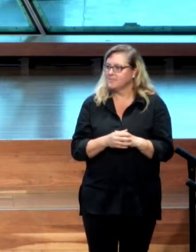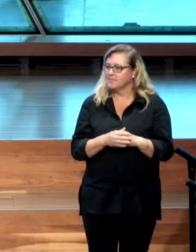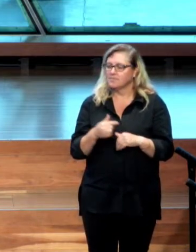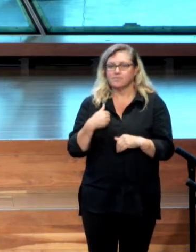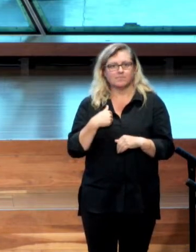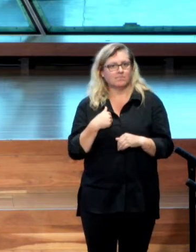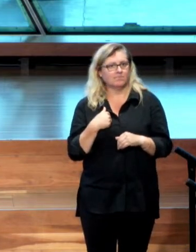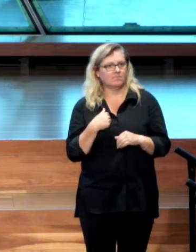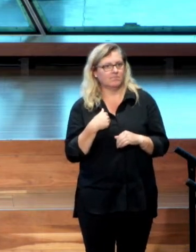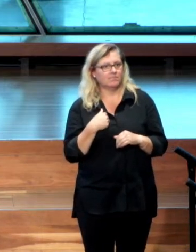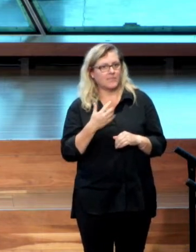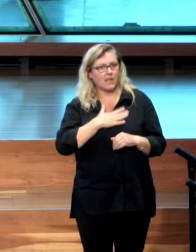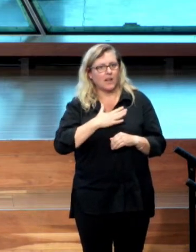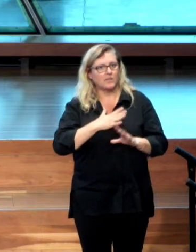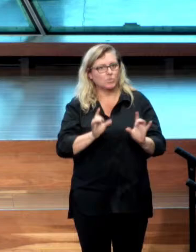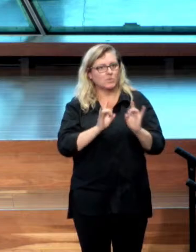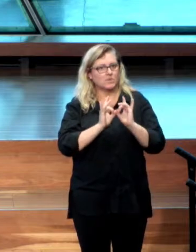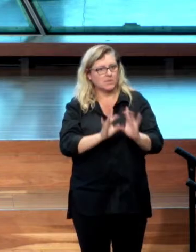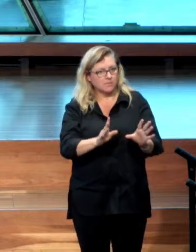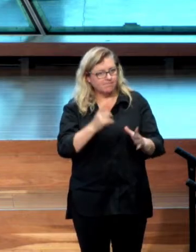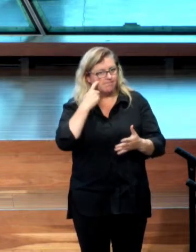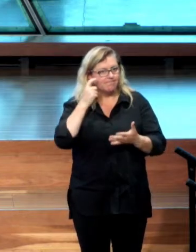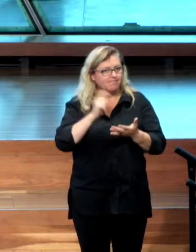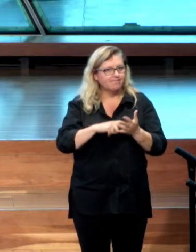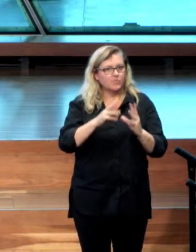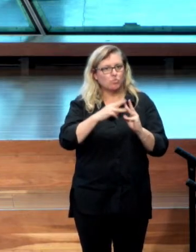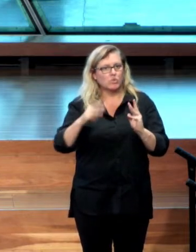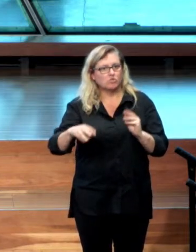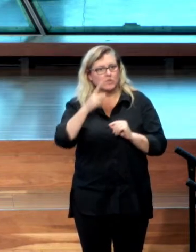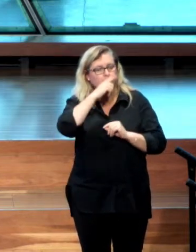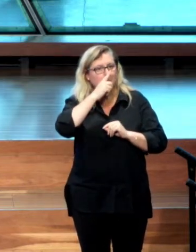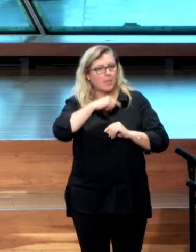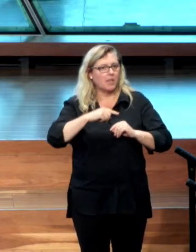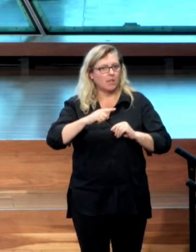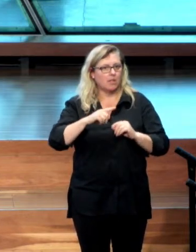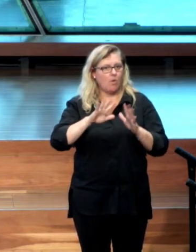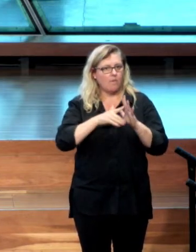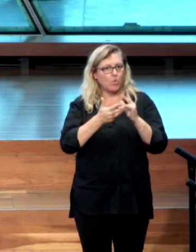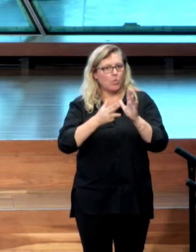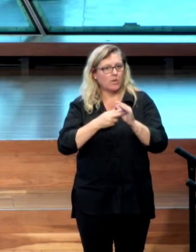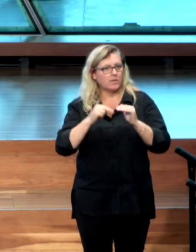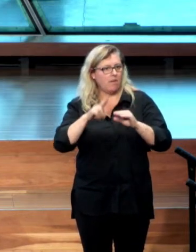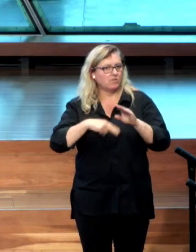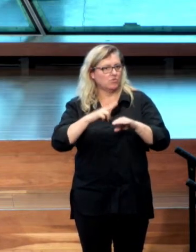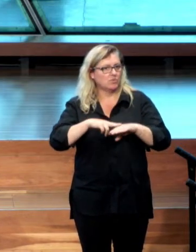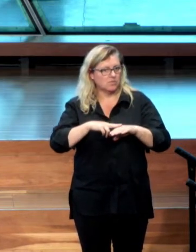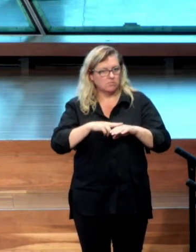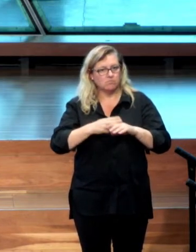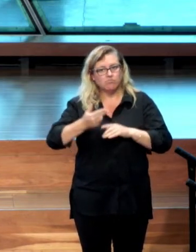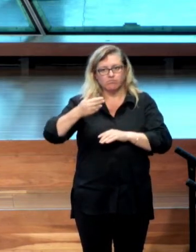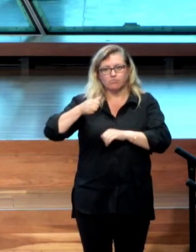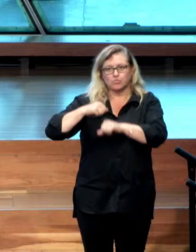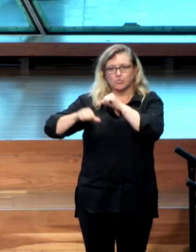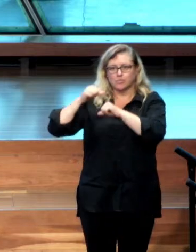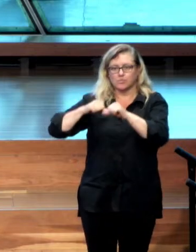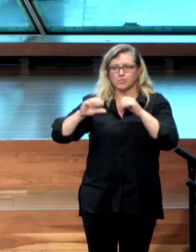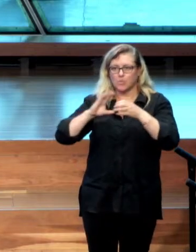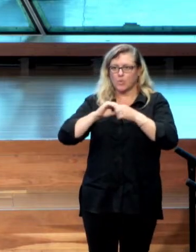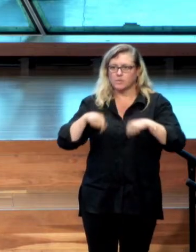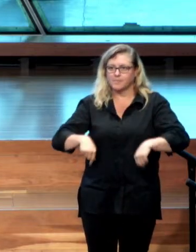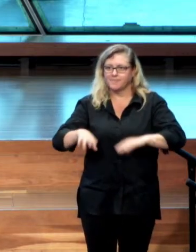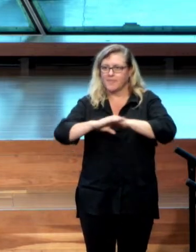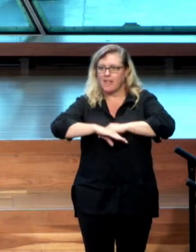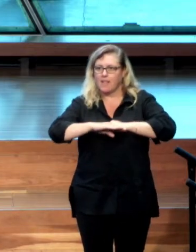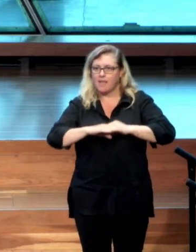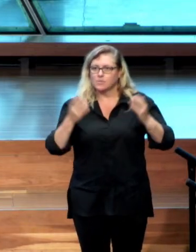like to begin by acknowledging the Wurundjeri people of the Kulin Nation, traditional owners on the land we're gathering on today. And I'd also